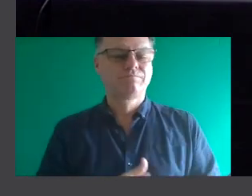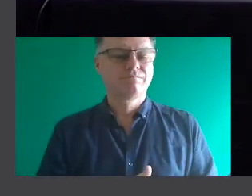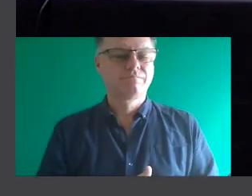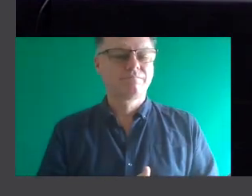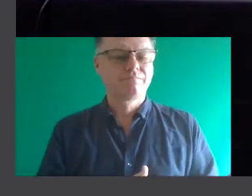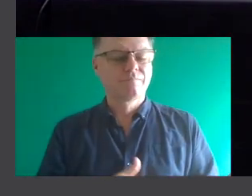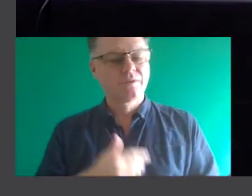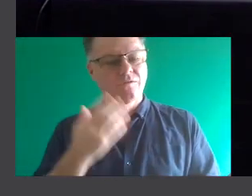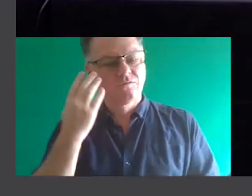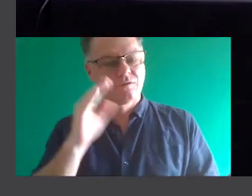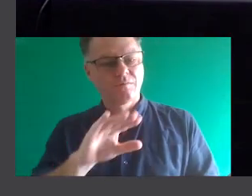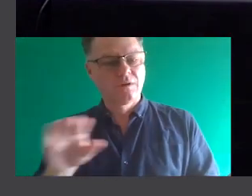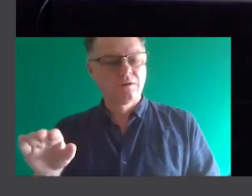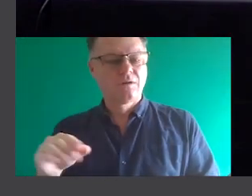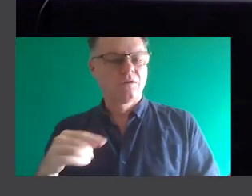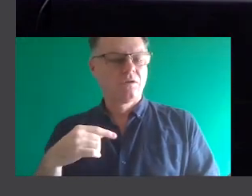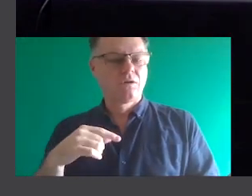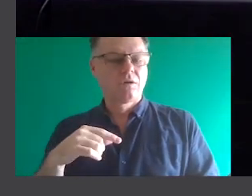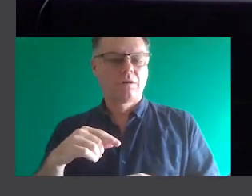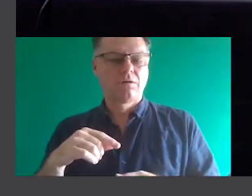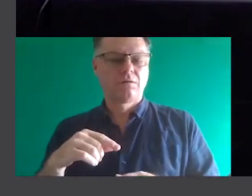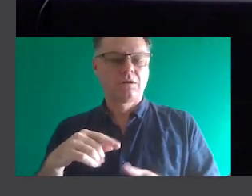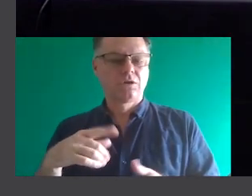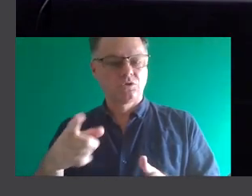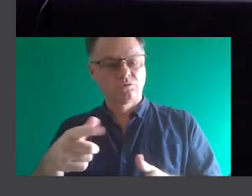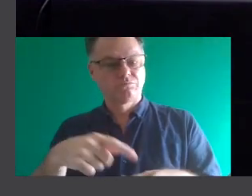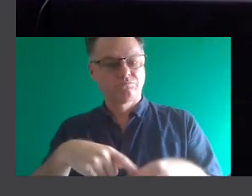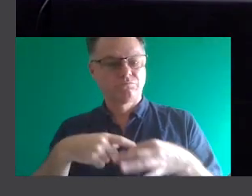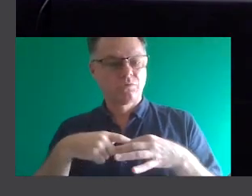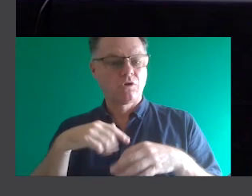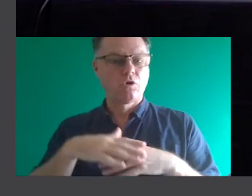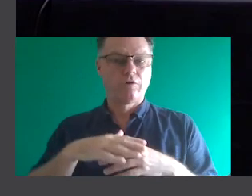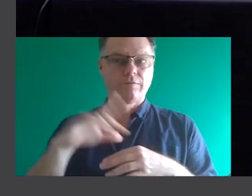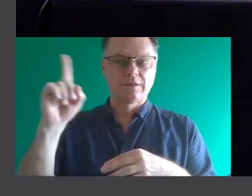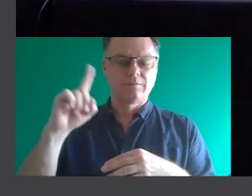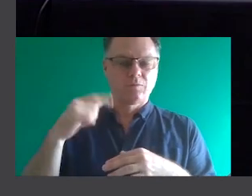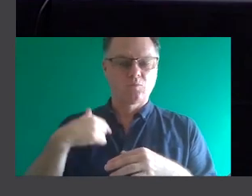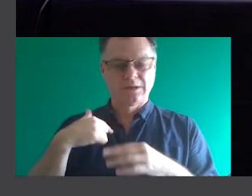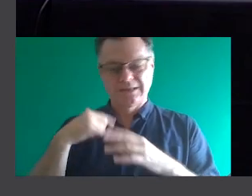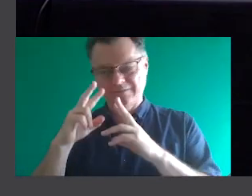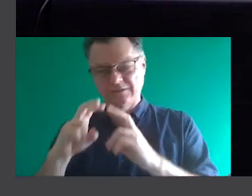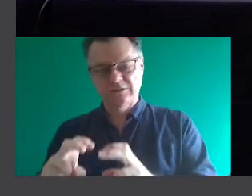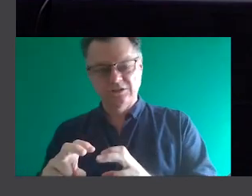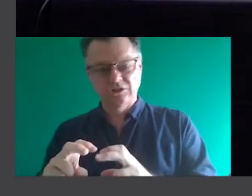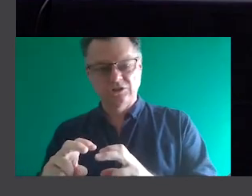today. And just a reminder, please be aware that we're not able to answer any